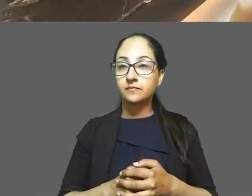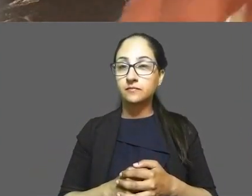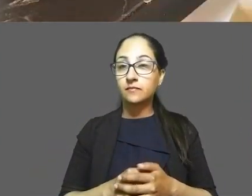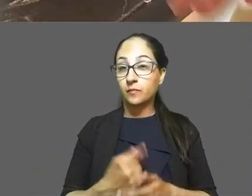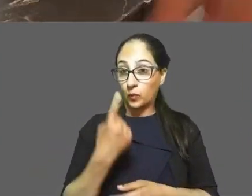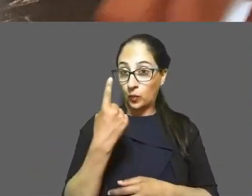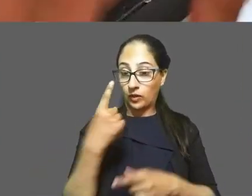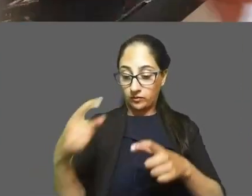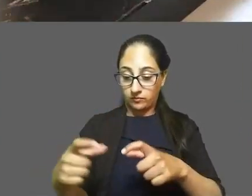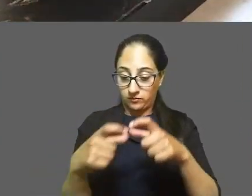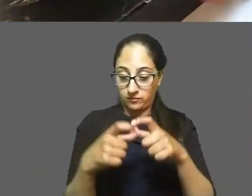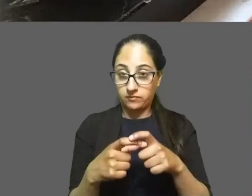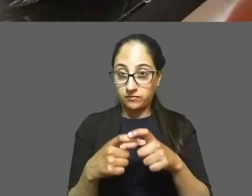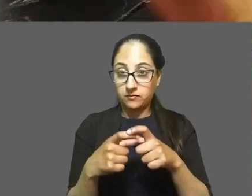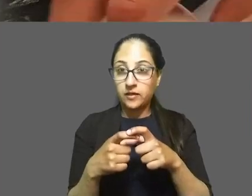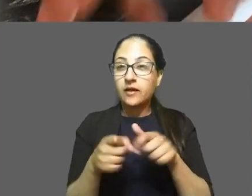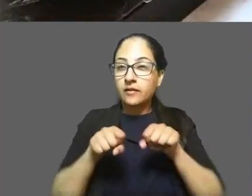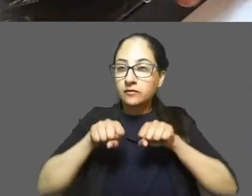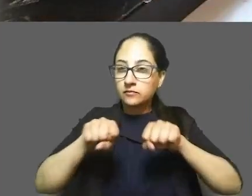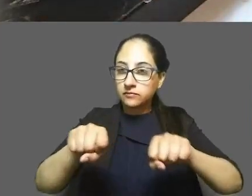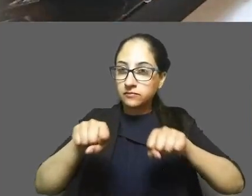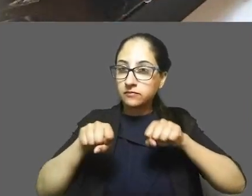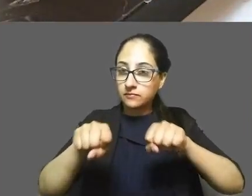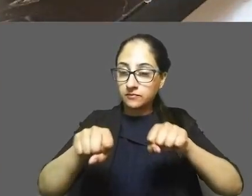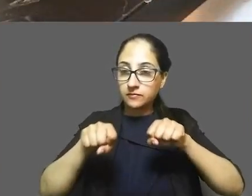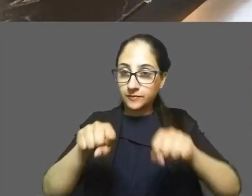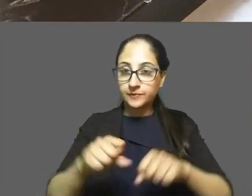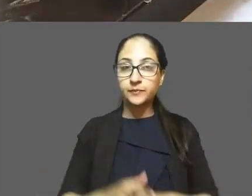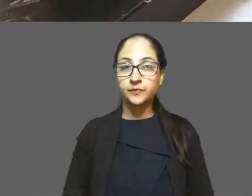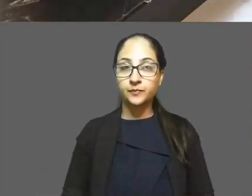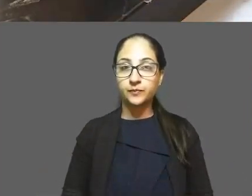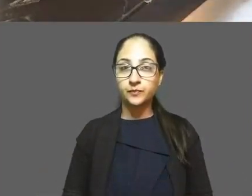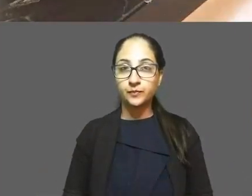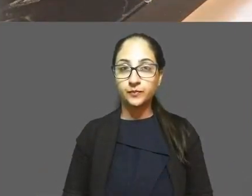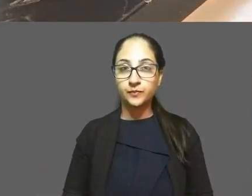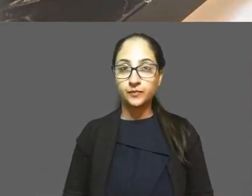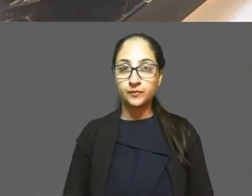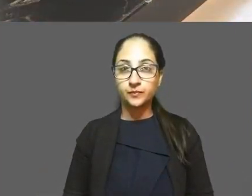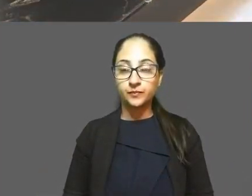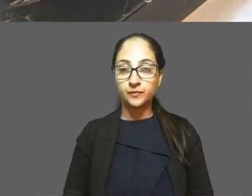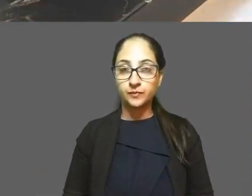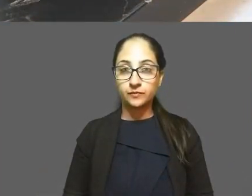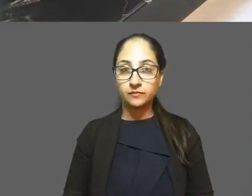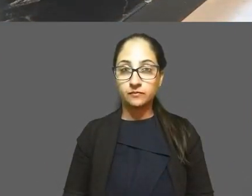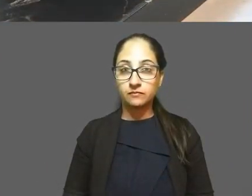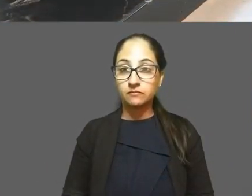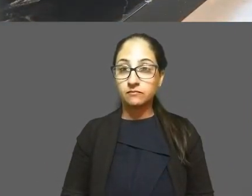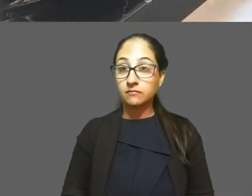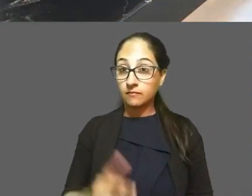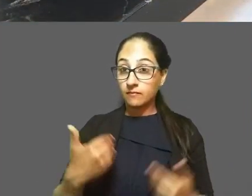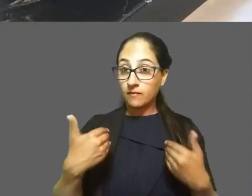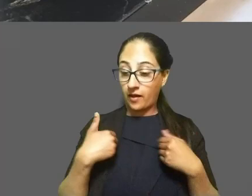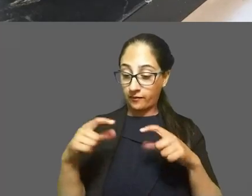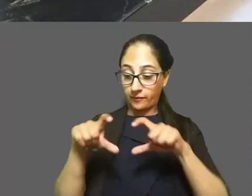And then what I'm going to do is roll one of these out. So if you have a rolling pin,